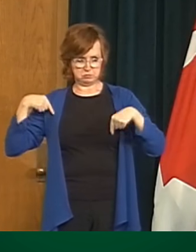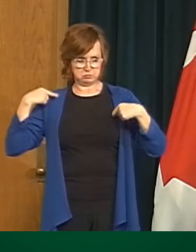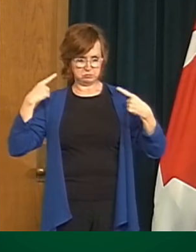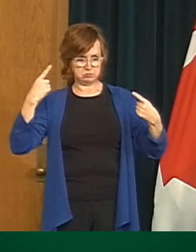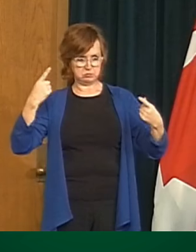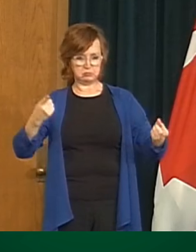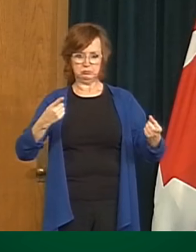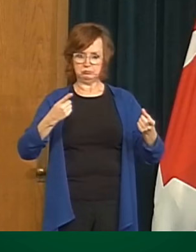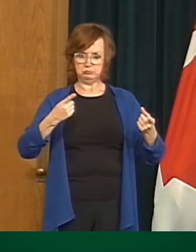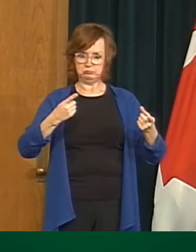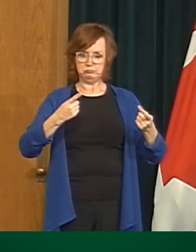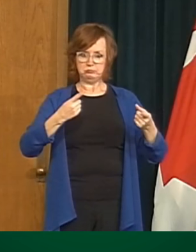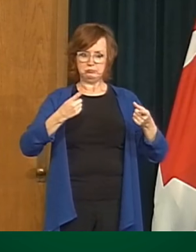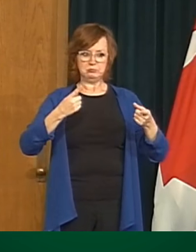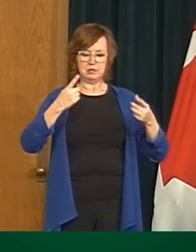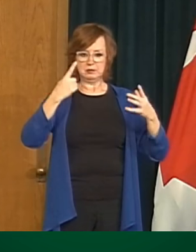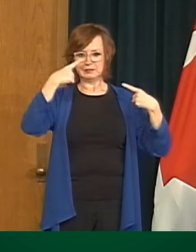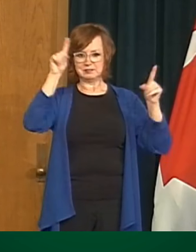in the next number